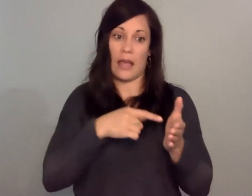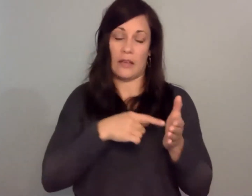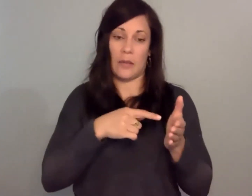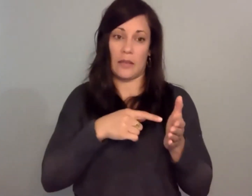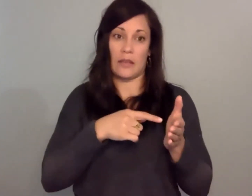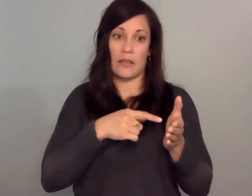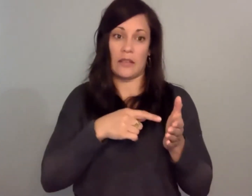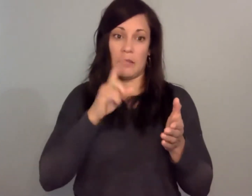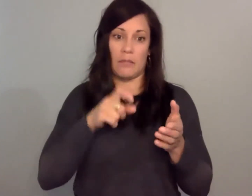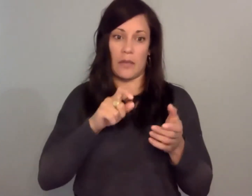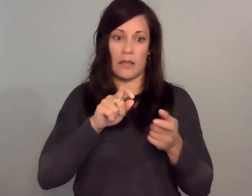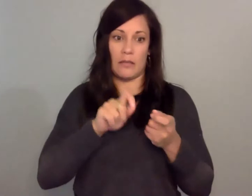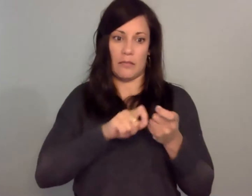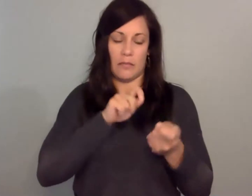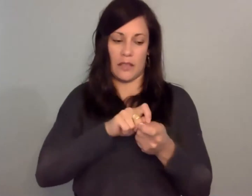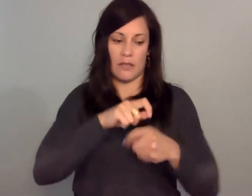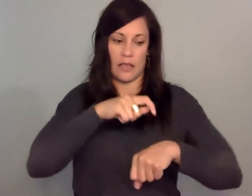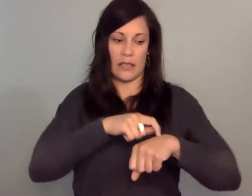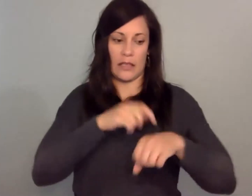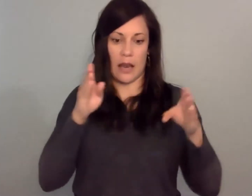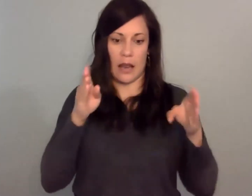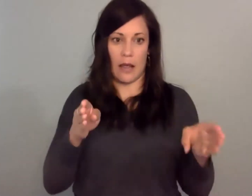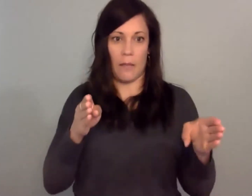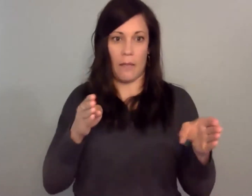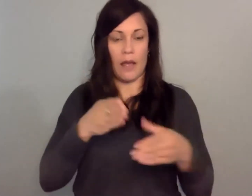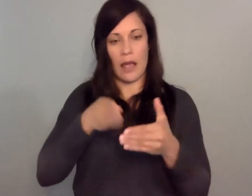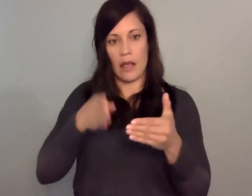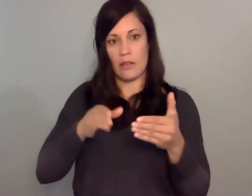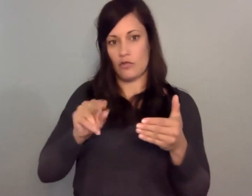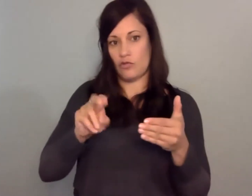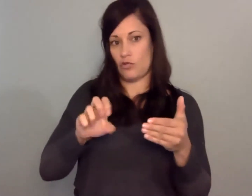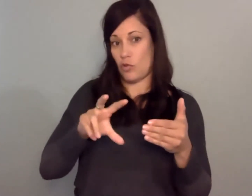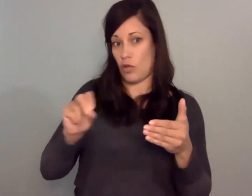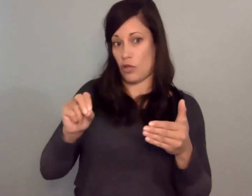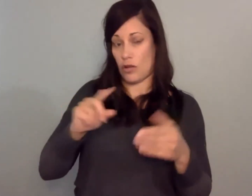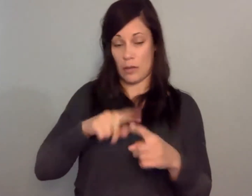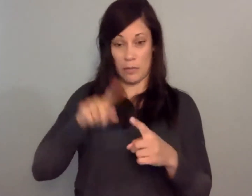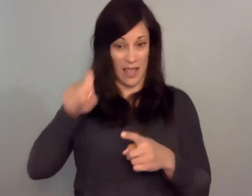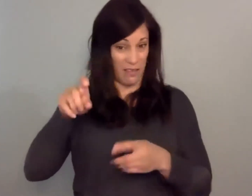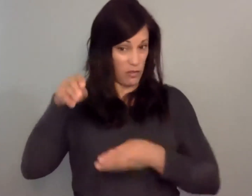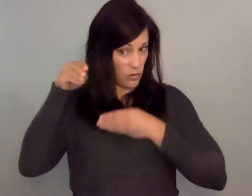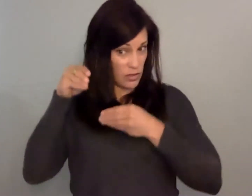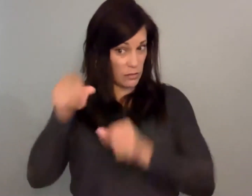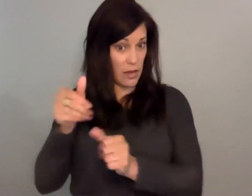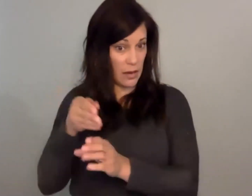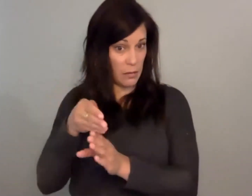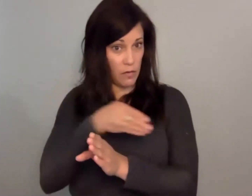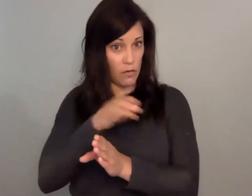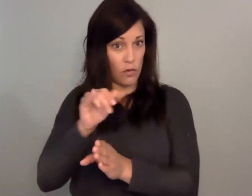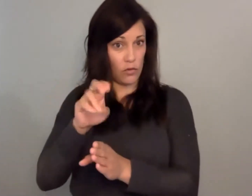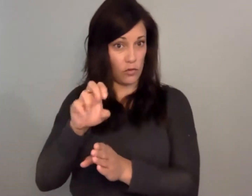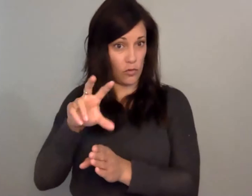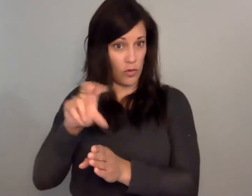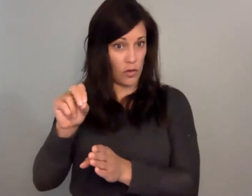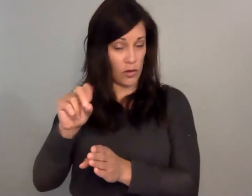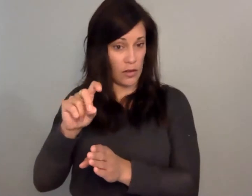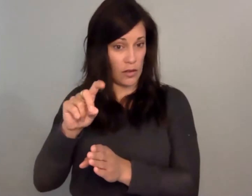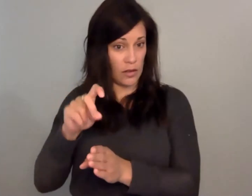particular time period that ends on June 30th of this year. But do they have to have spent the funds by that same time